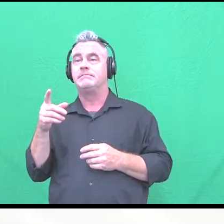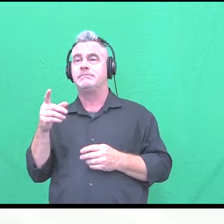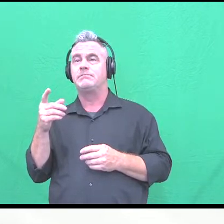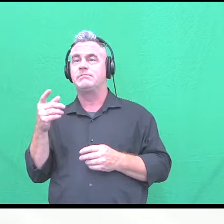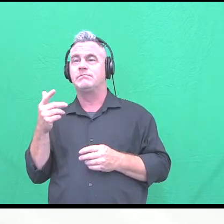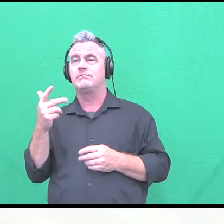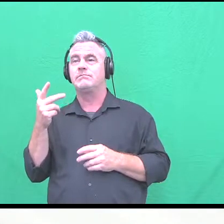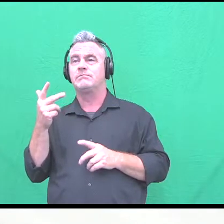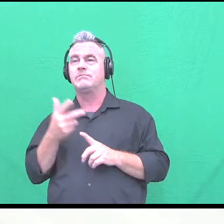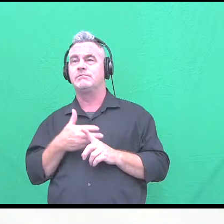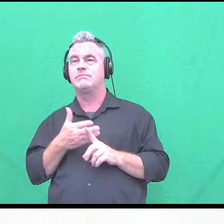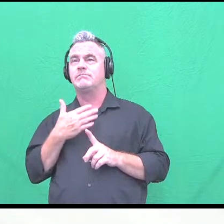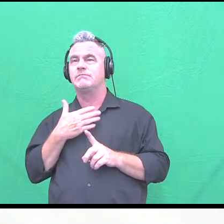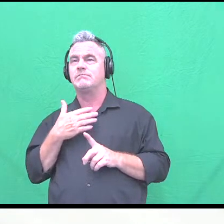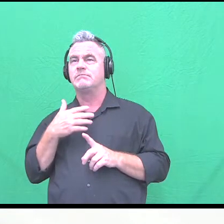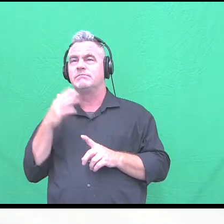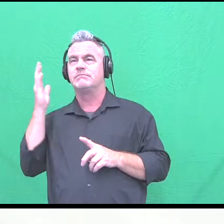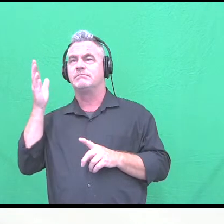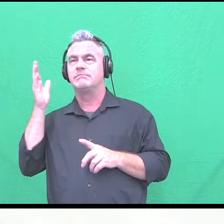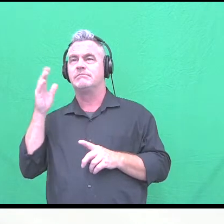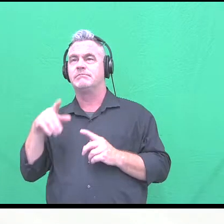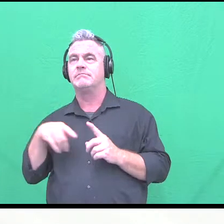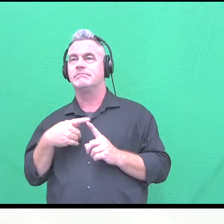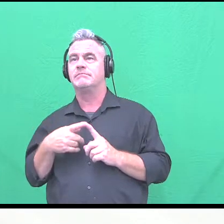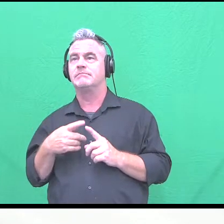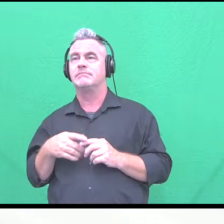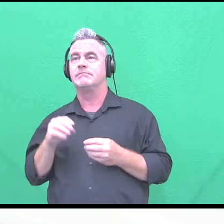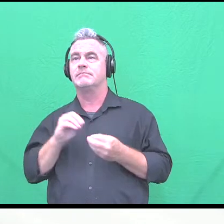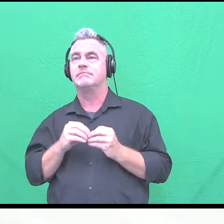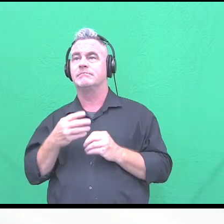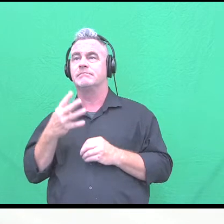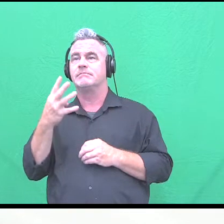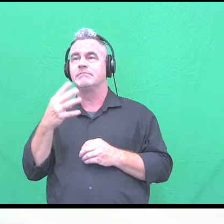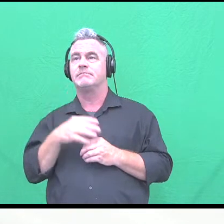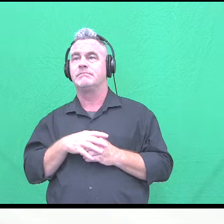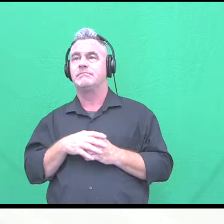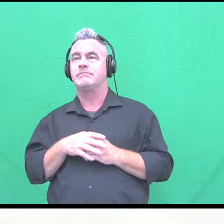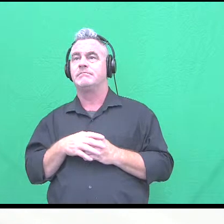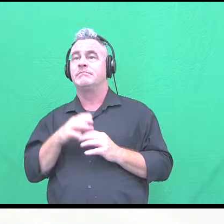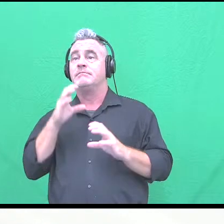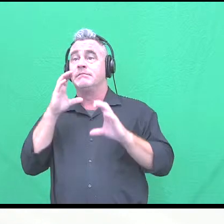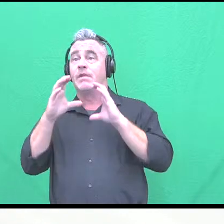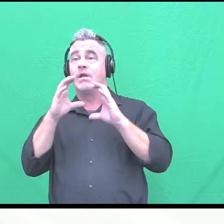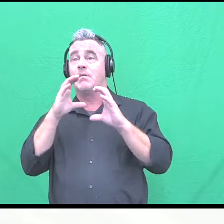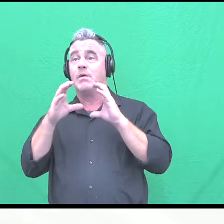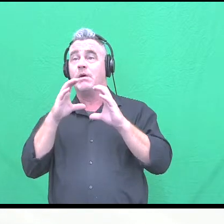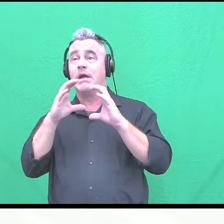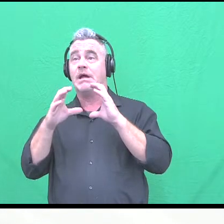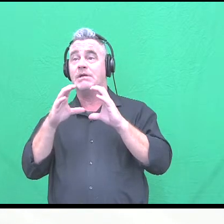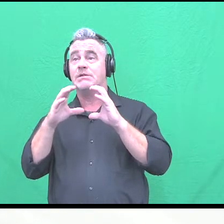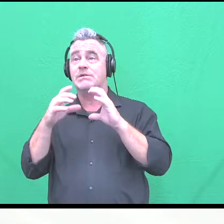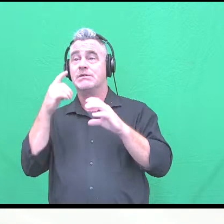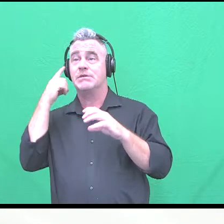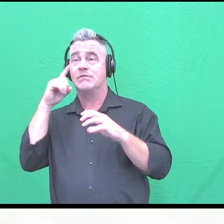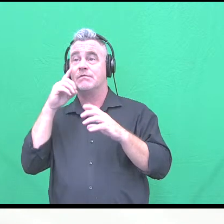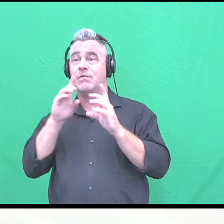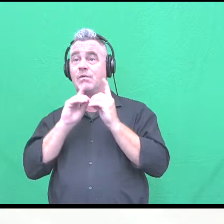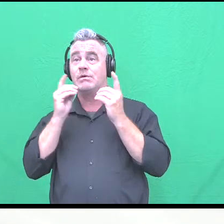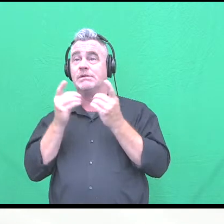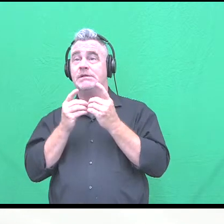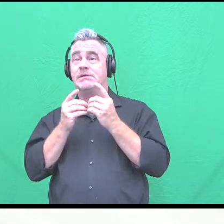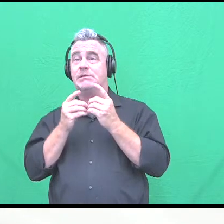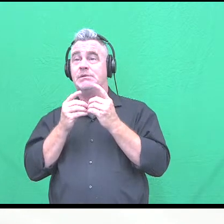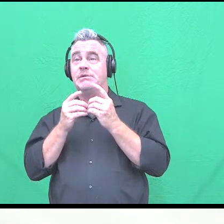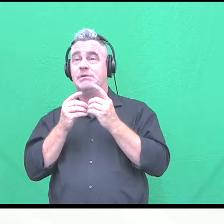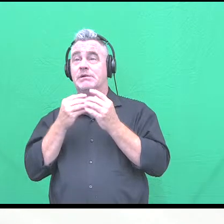I won't continue with that. Number 4 is around our communication for district capital